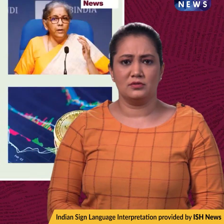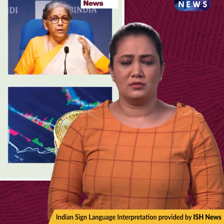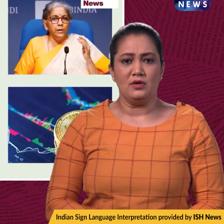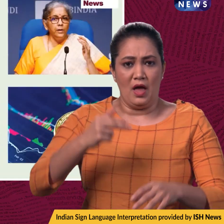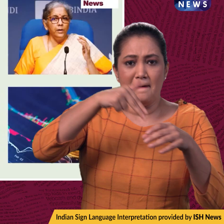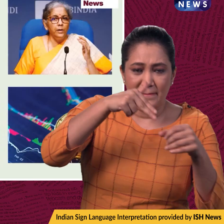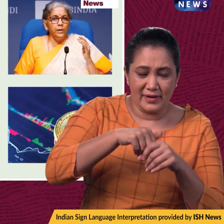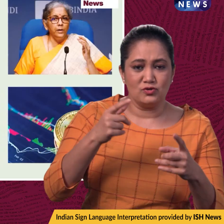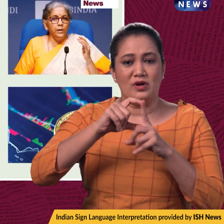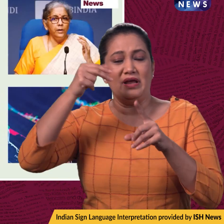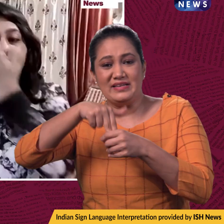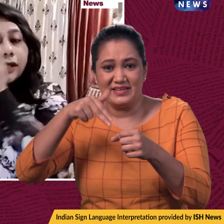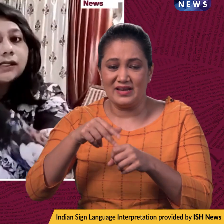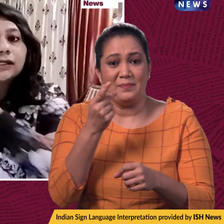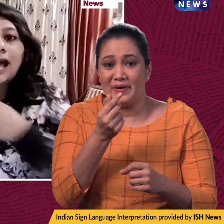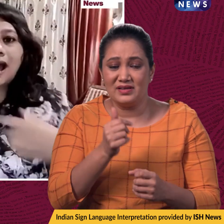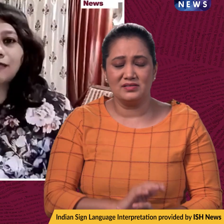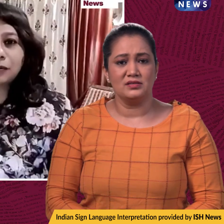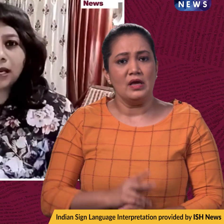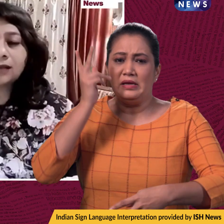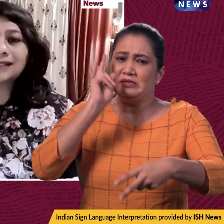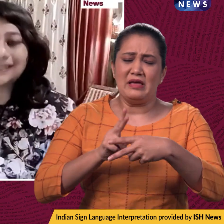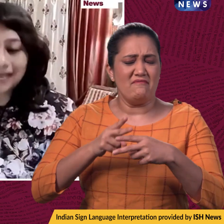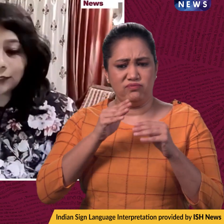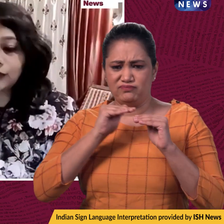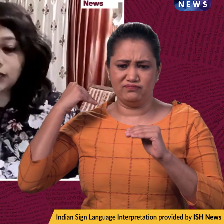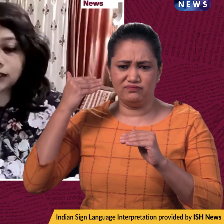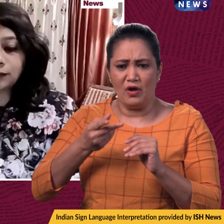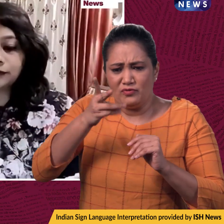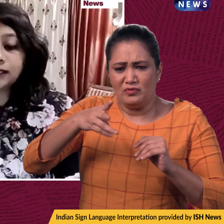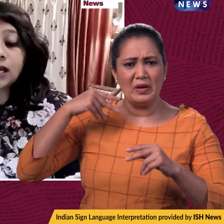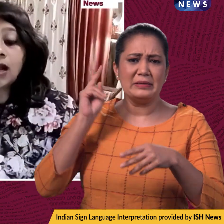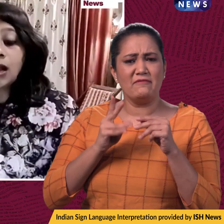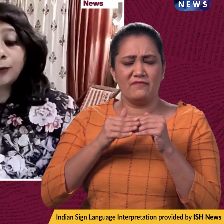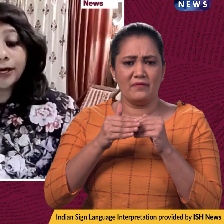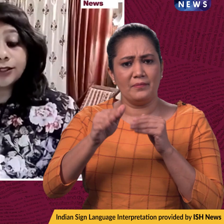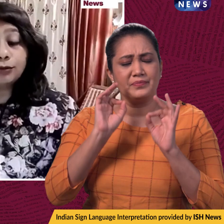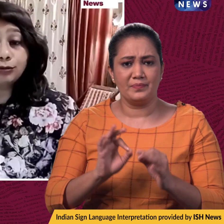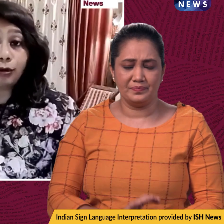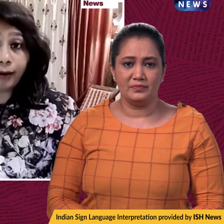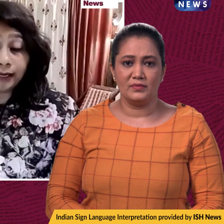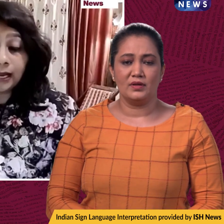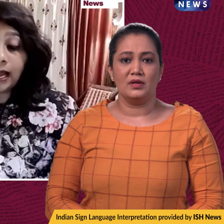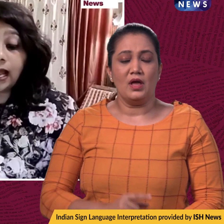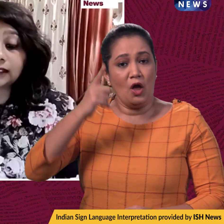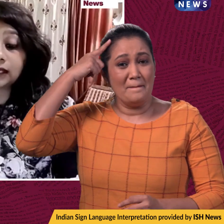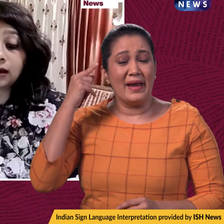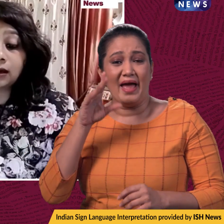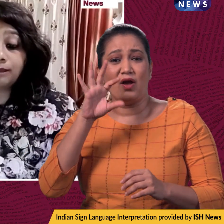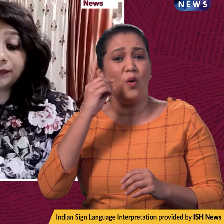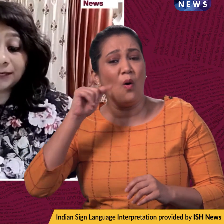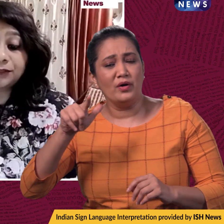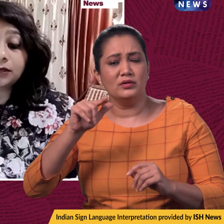Although petrol and diesel prices have remained steady over the last couple of days, Brent crude oil